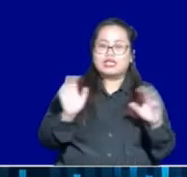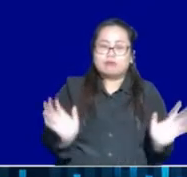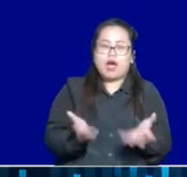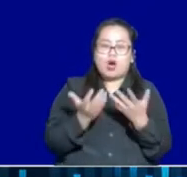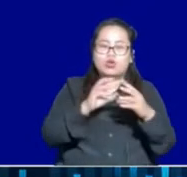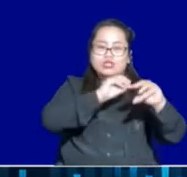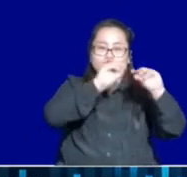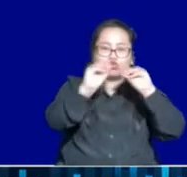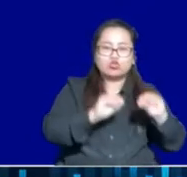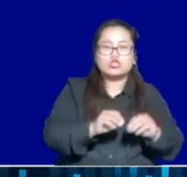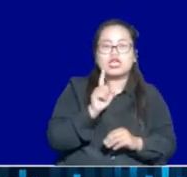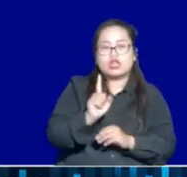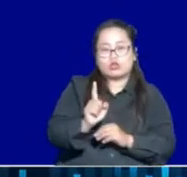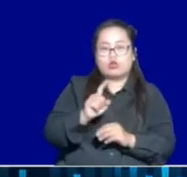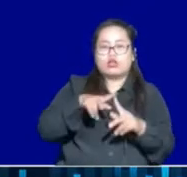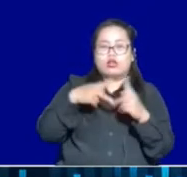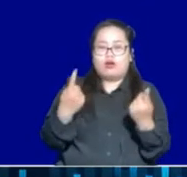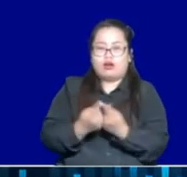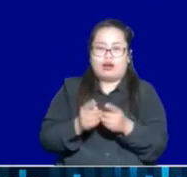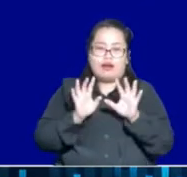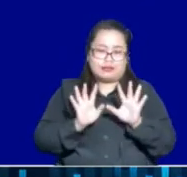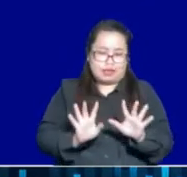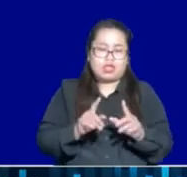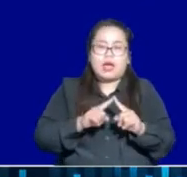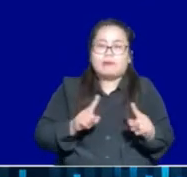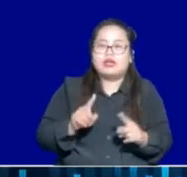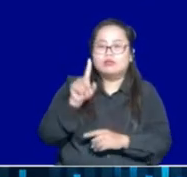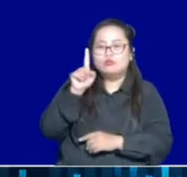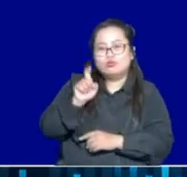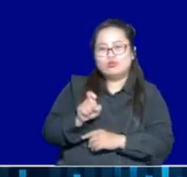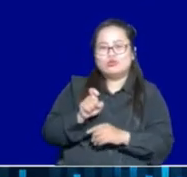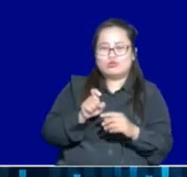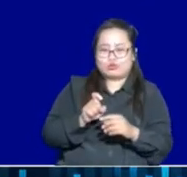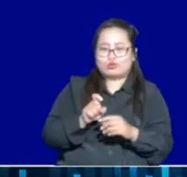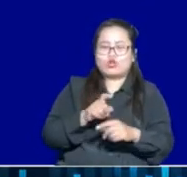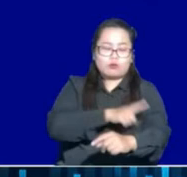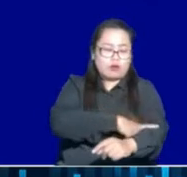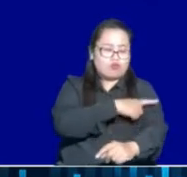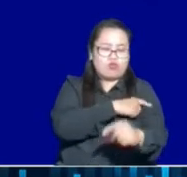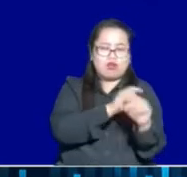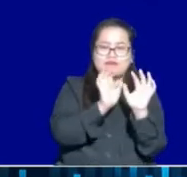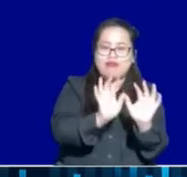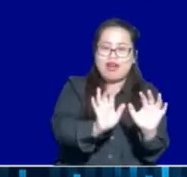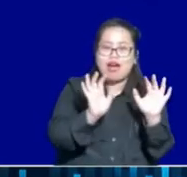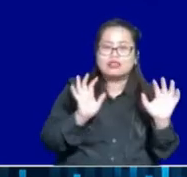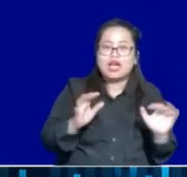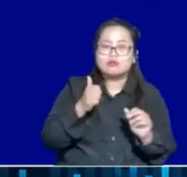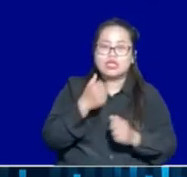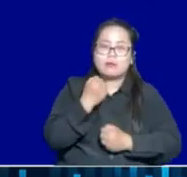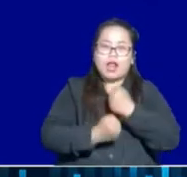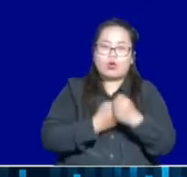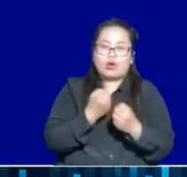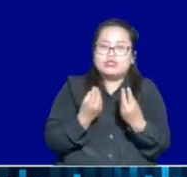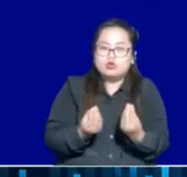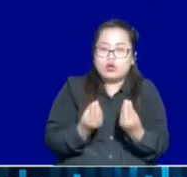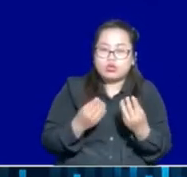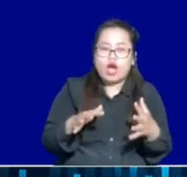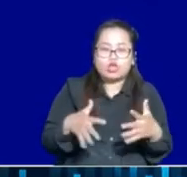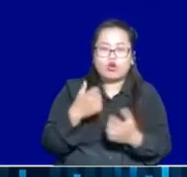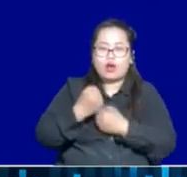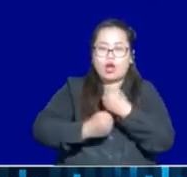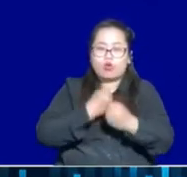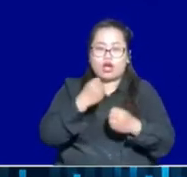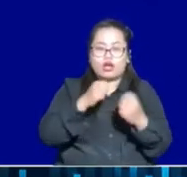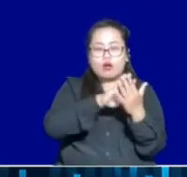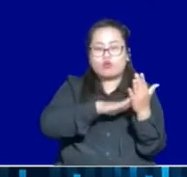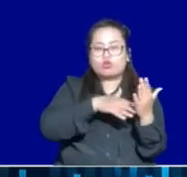doesn't fit in a family. And you might say that this product has so much know-how that doesn't fit in a country. It's the Boeing